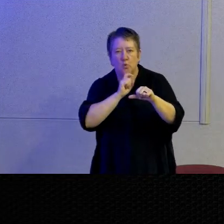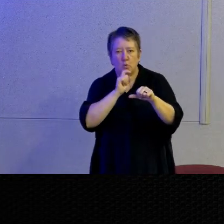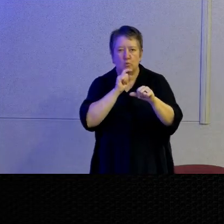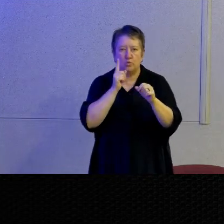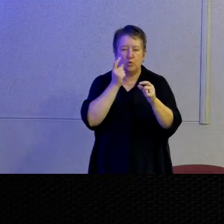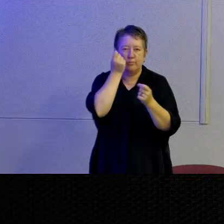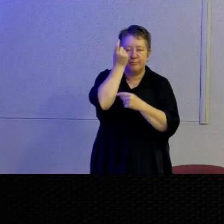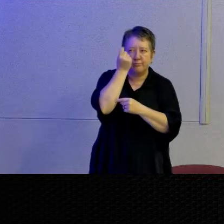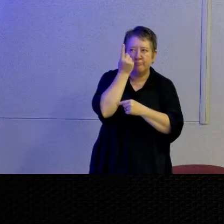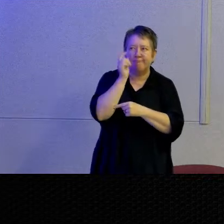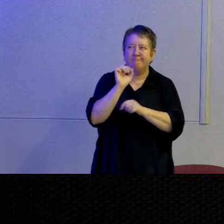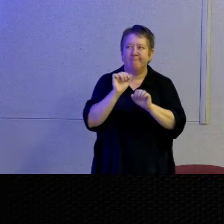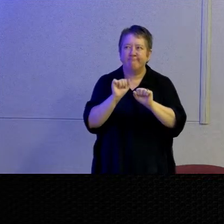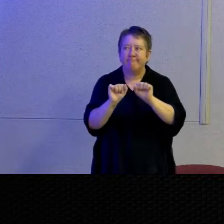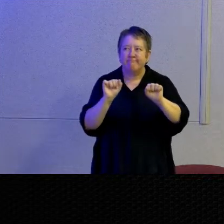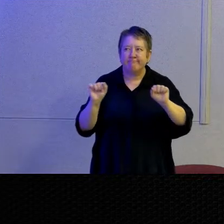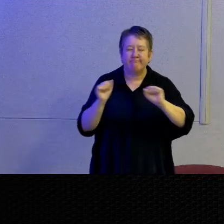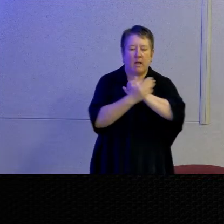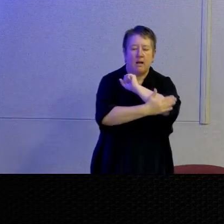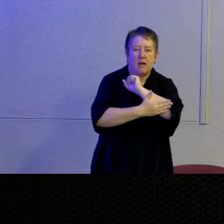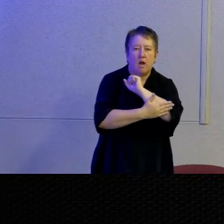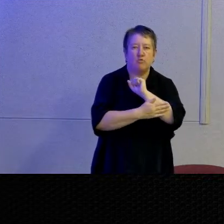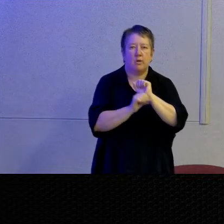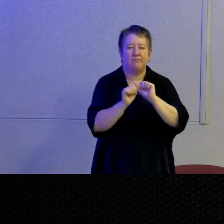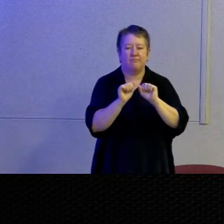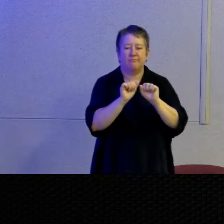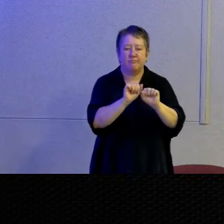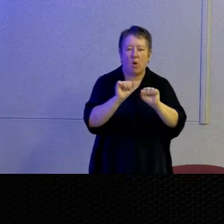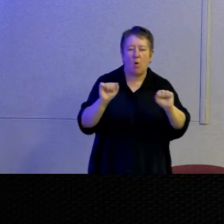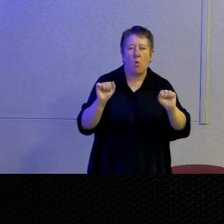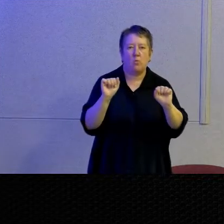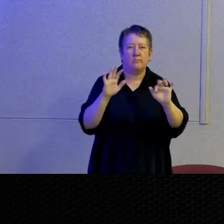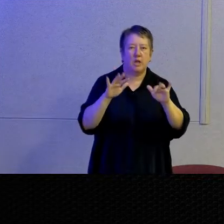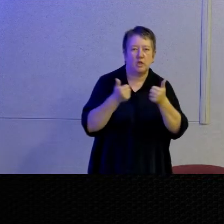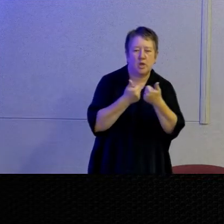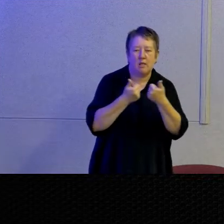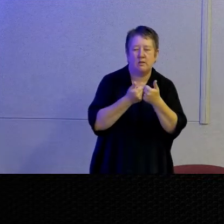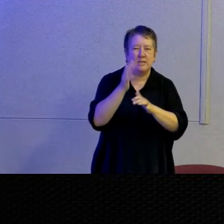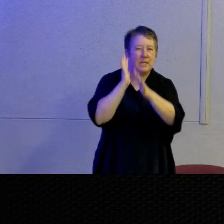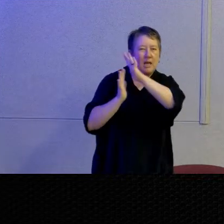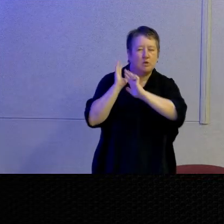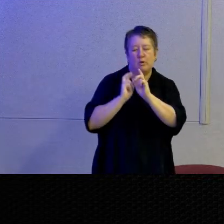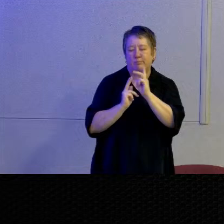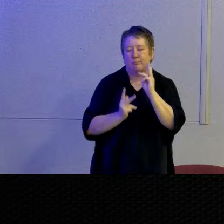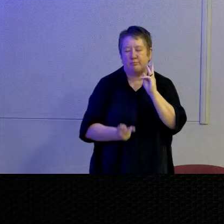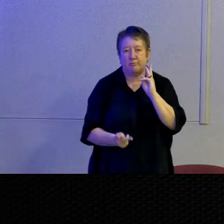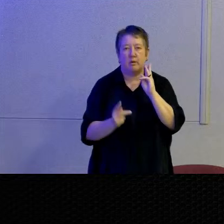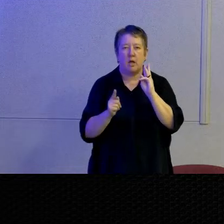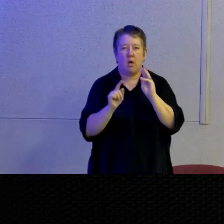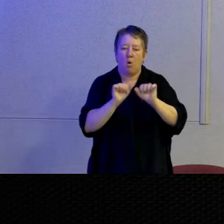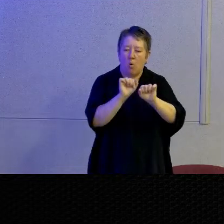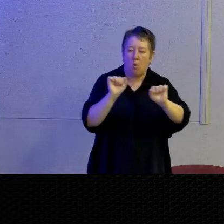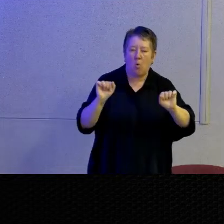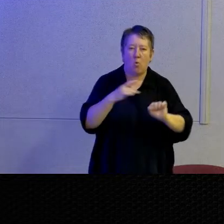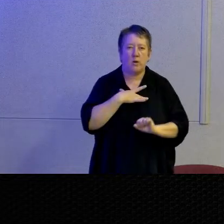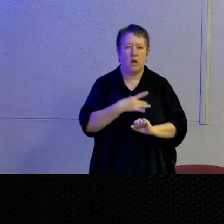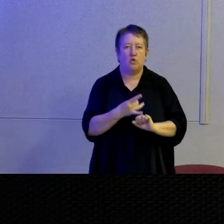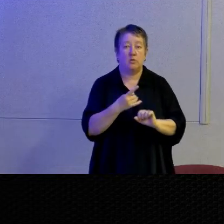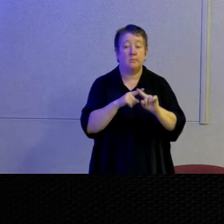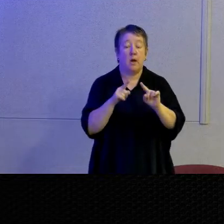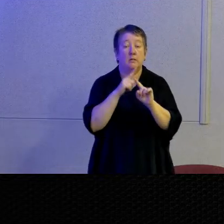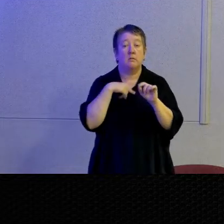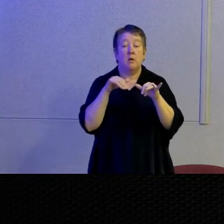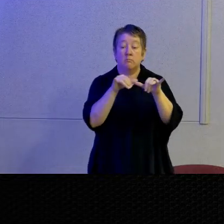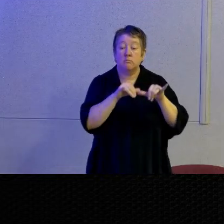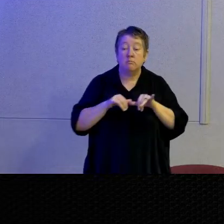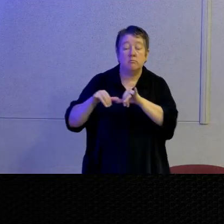own wounds, its own scars. Each of us has our own interests, yet we have a common vision, which is to benefit the